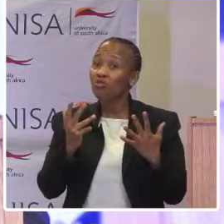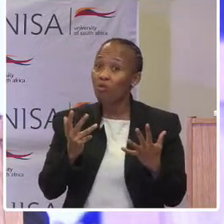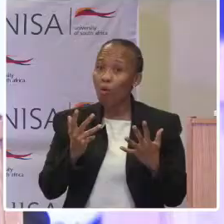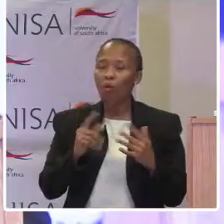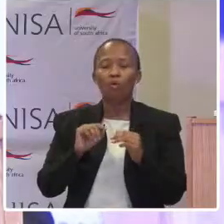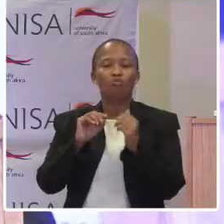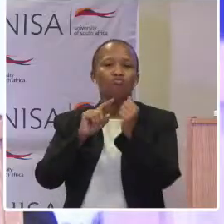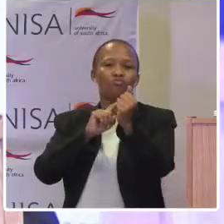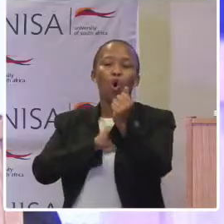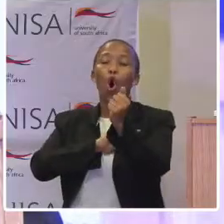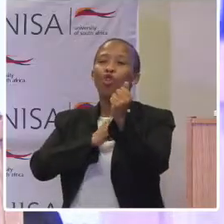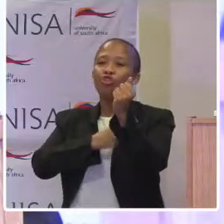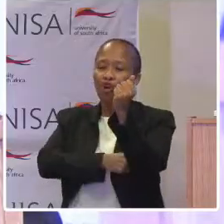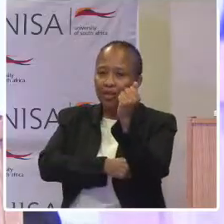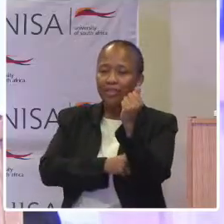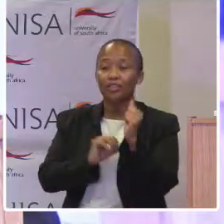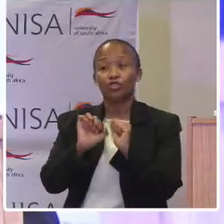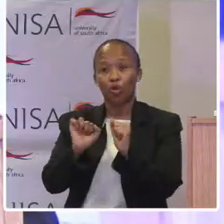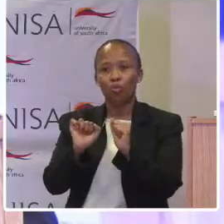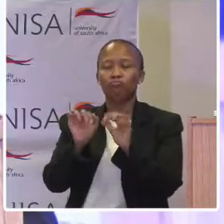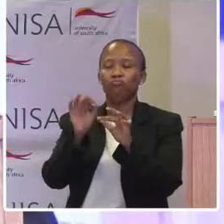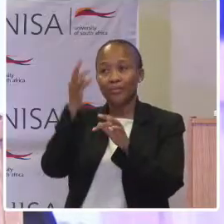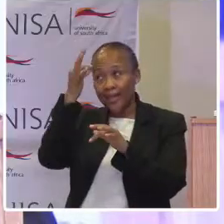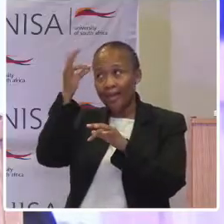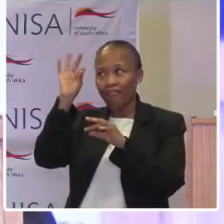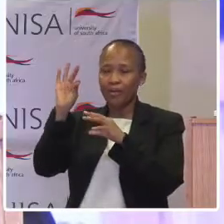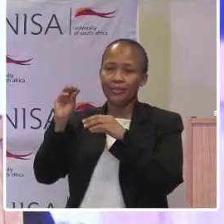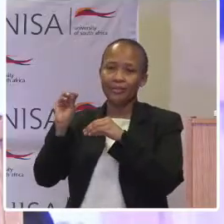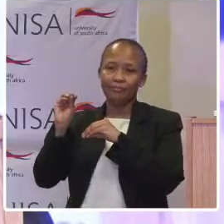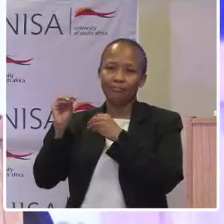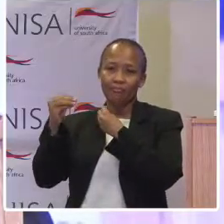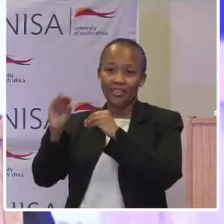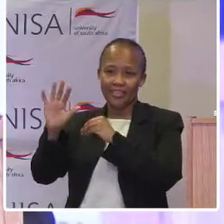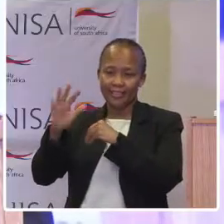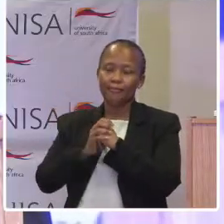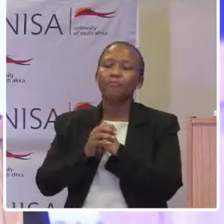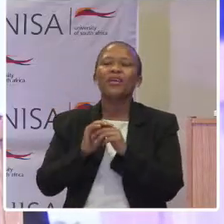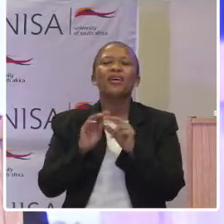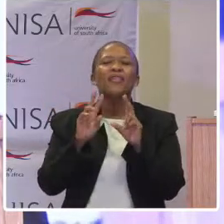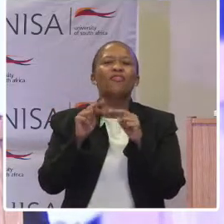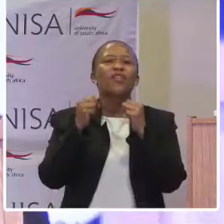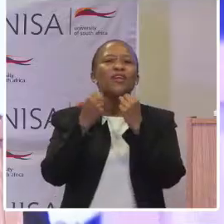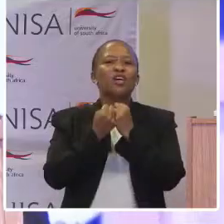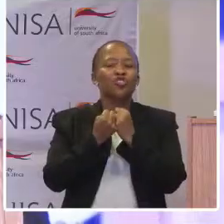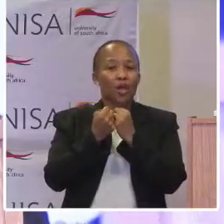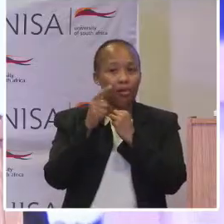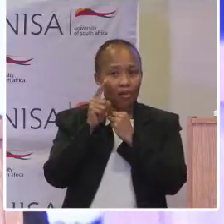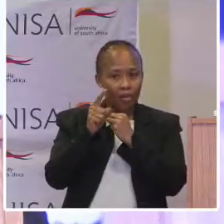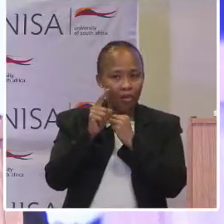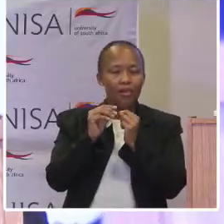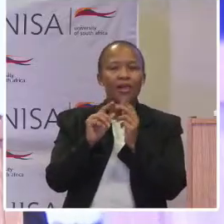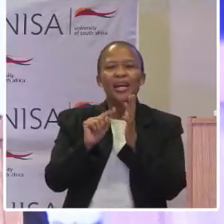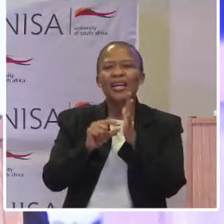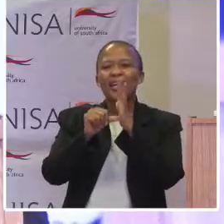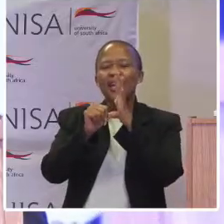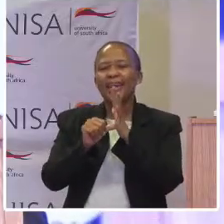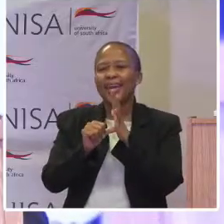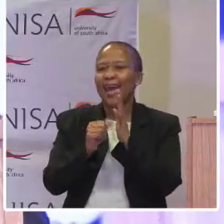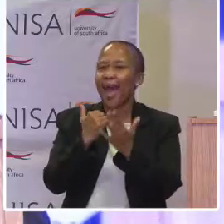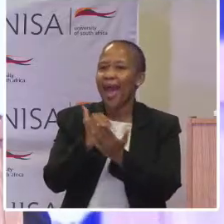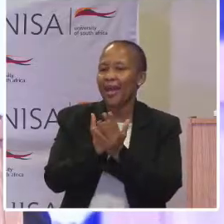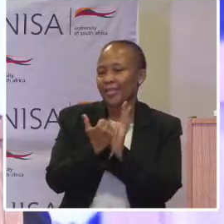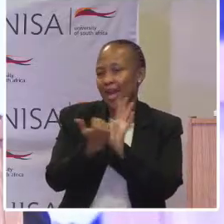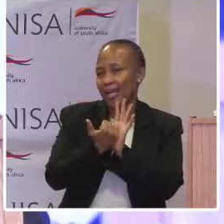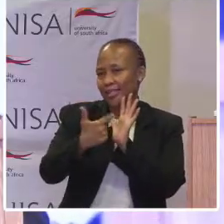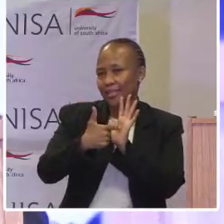public entities. The National Key Point Act. This act provides for the declaration and